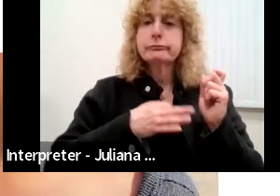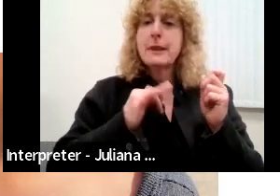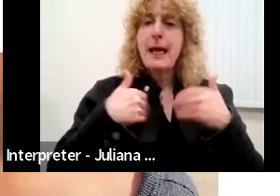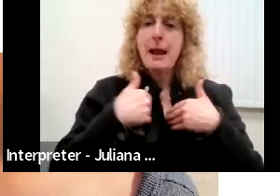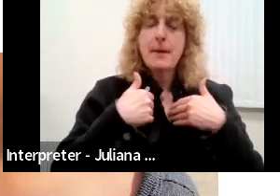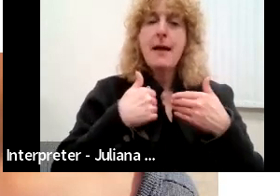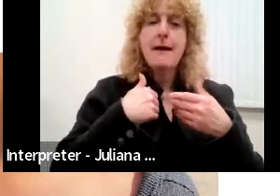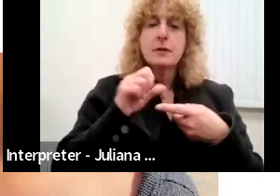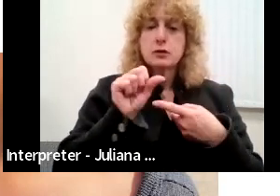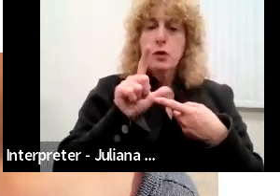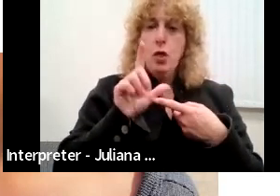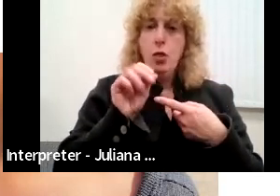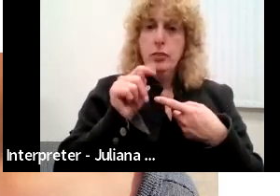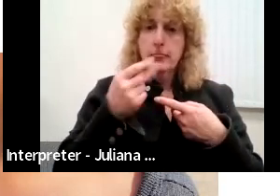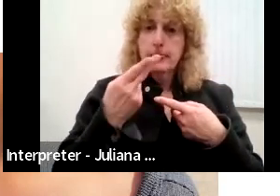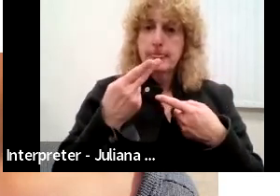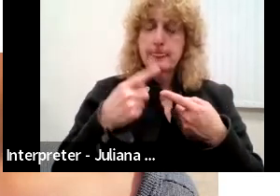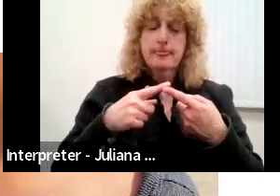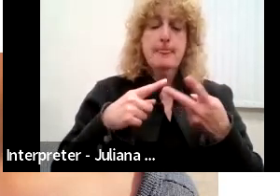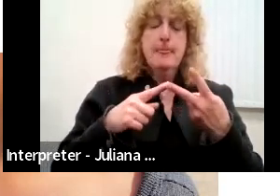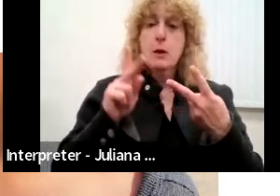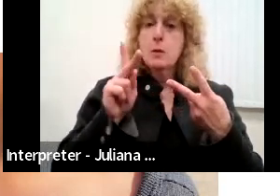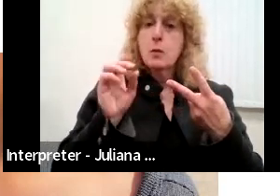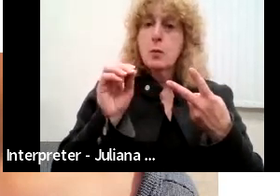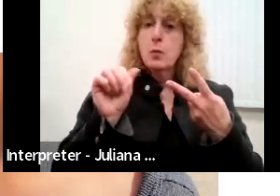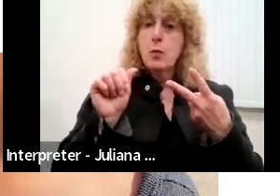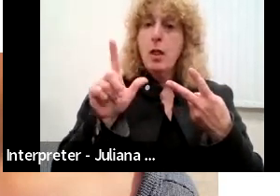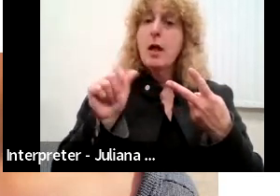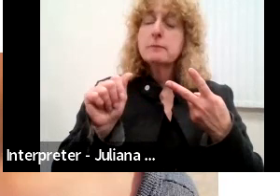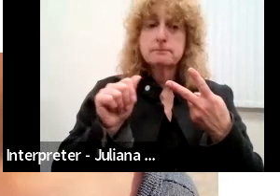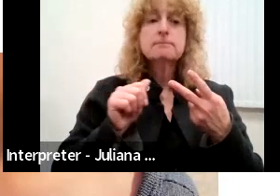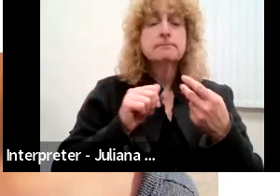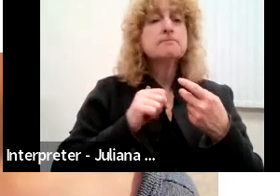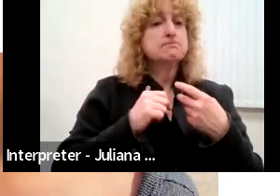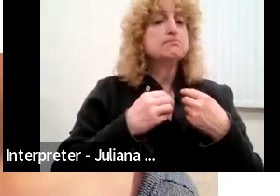and a koala. Katie Cool. says, I was considering the chew toys. Does